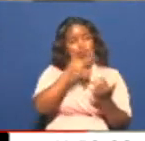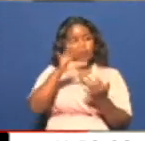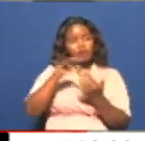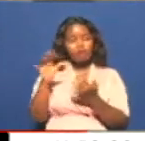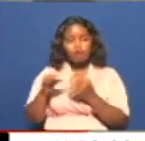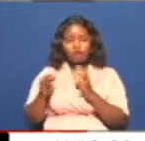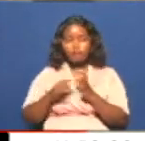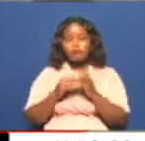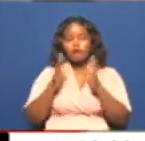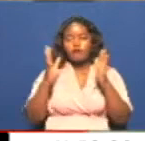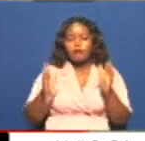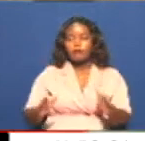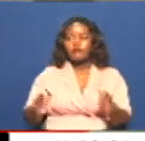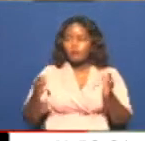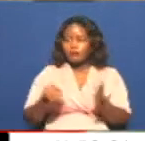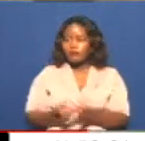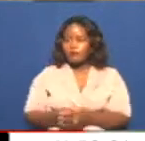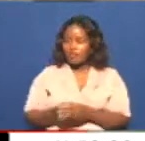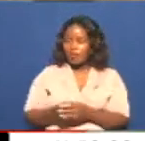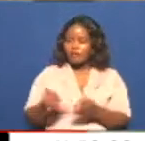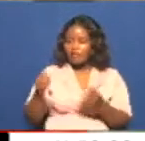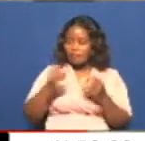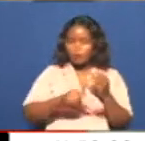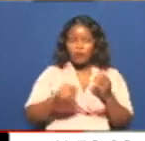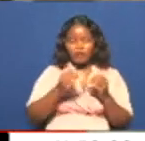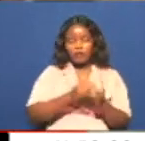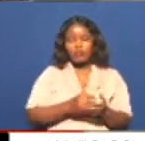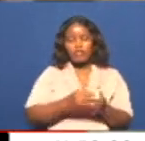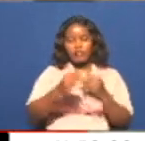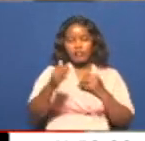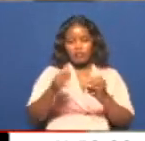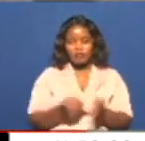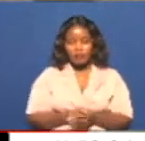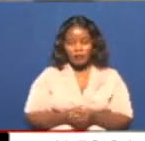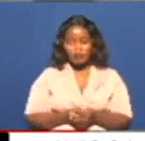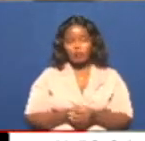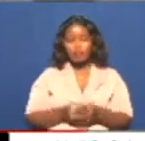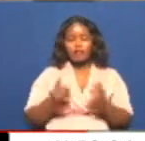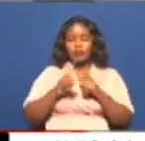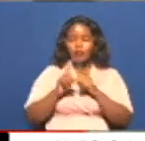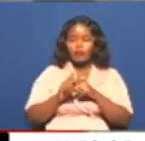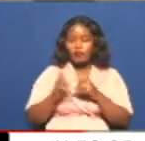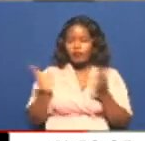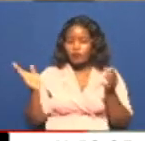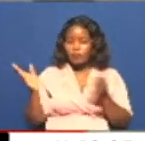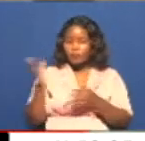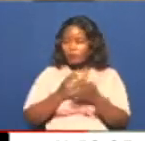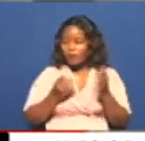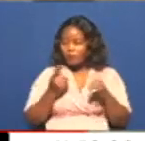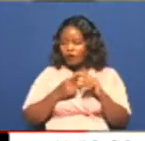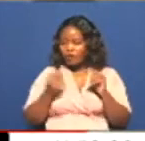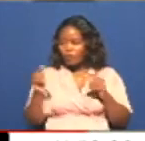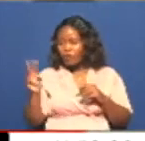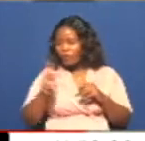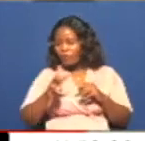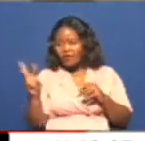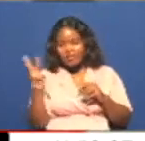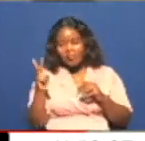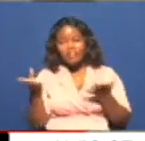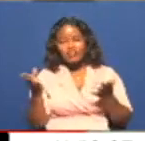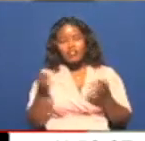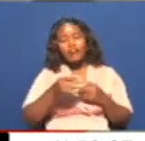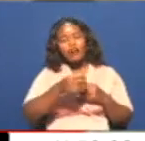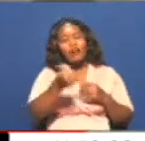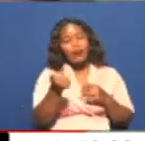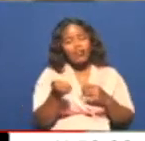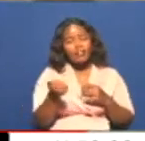just let's come together, mm-hmm. let's pull so and so from Ukambani, let's pull so and so from Western, let's pull so and so